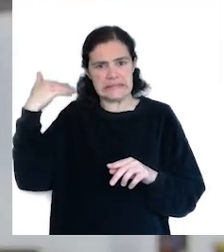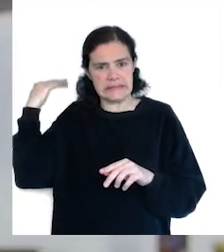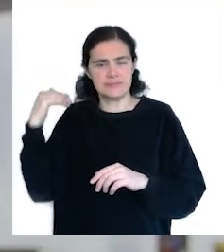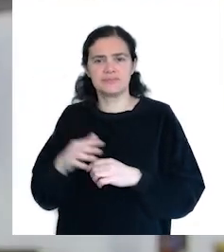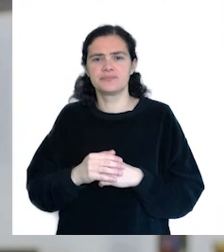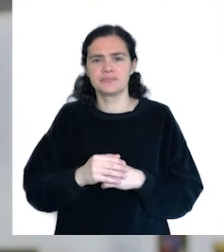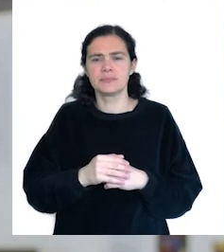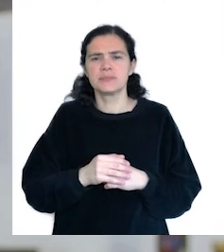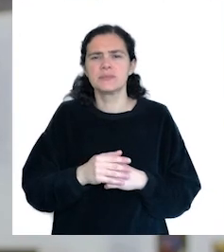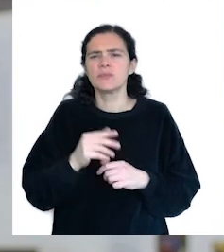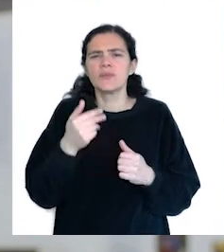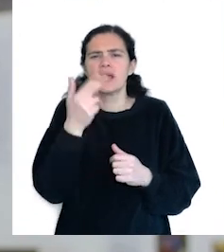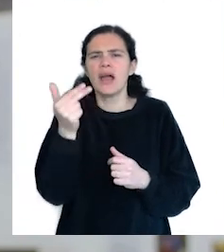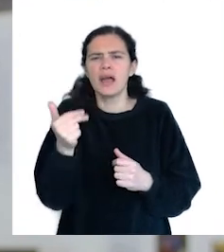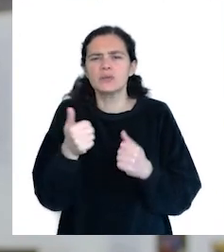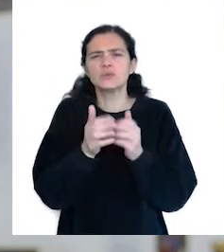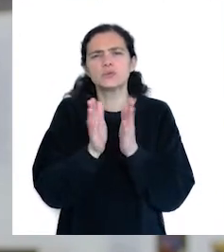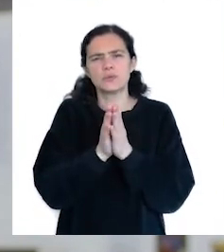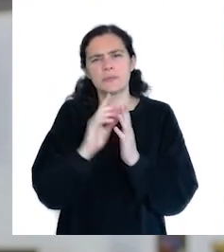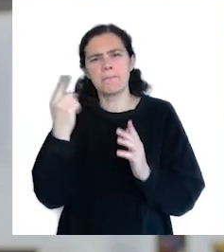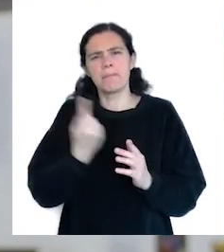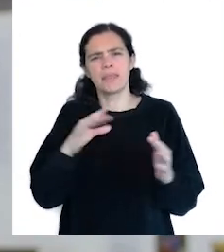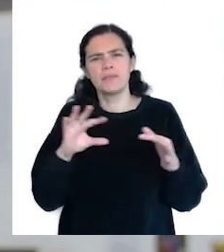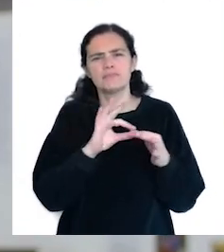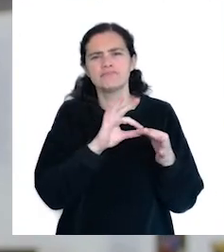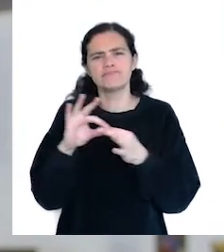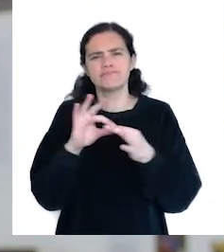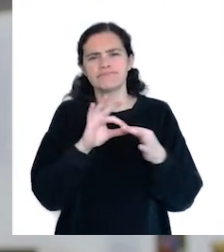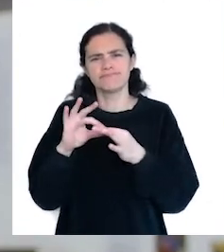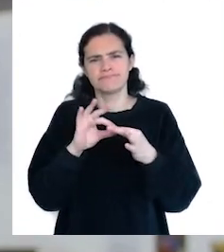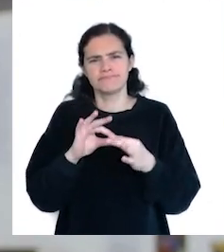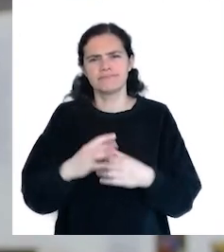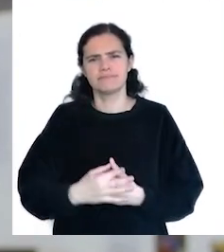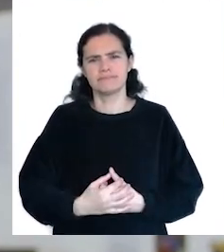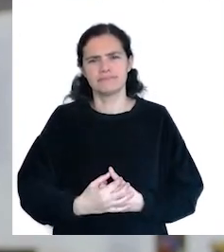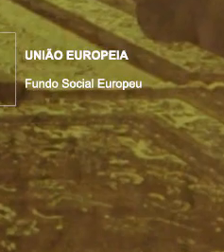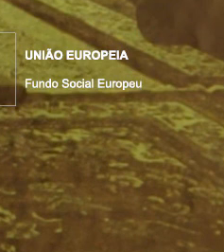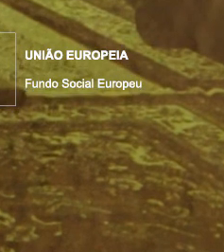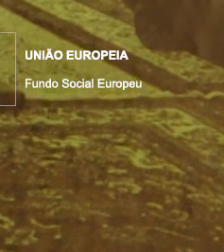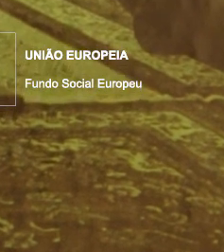with Richard Husselbeck, that all the art should come together.